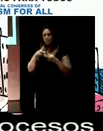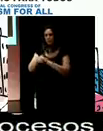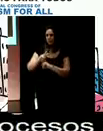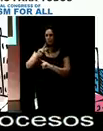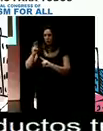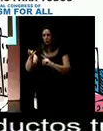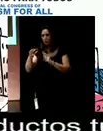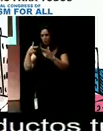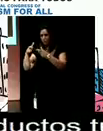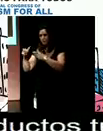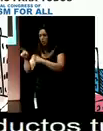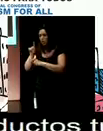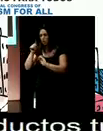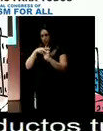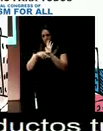avoid